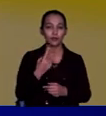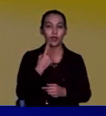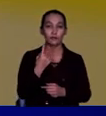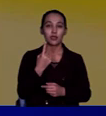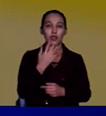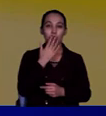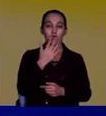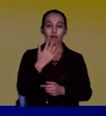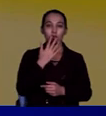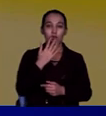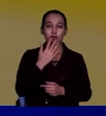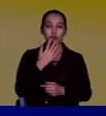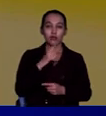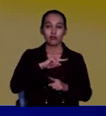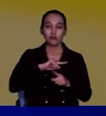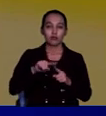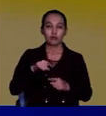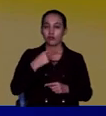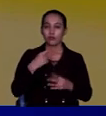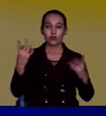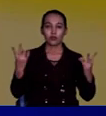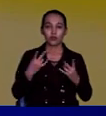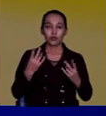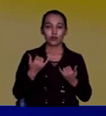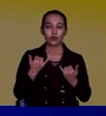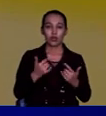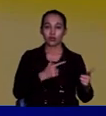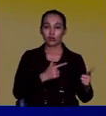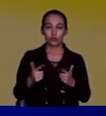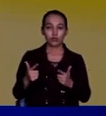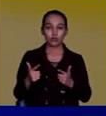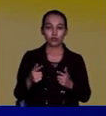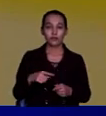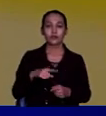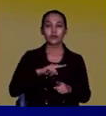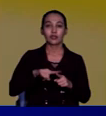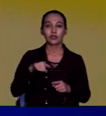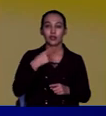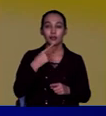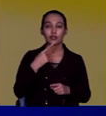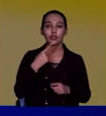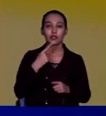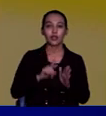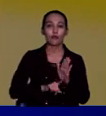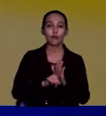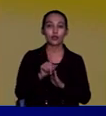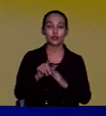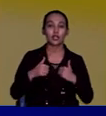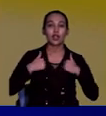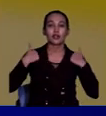Bir nafasda aytilishi kerak. Keling, tayyor bo'lsangiz, tez aytishni aytishga harakat qilib